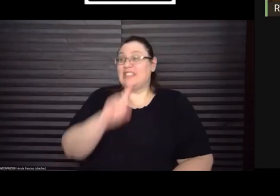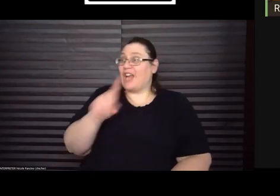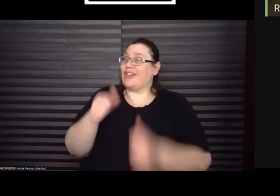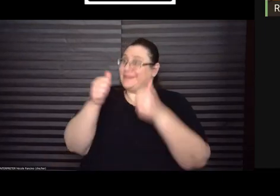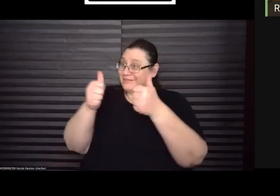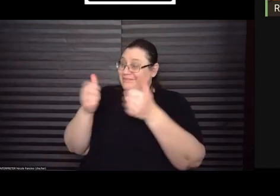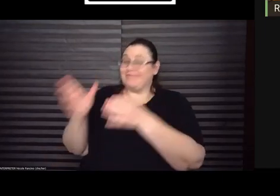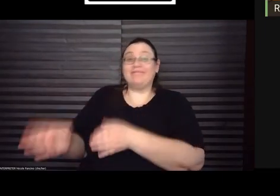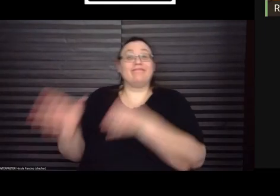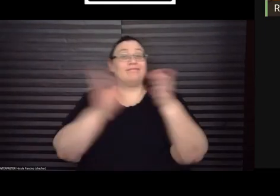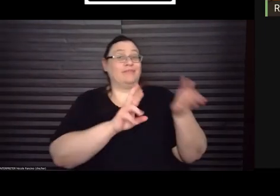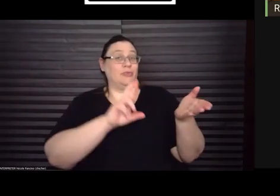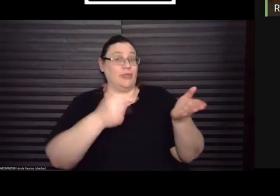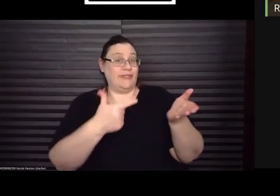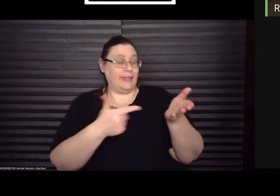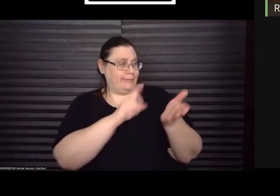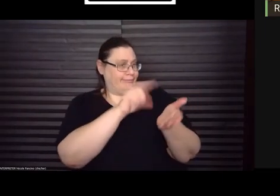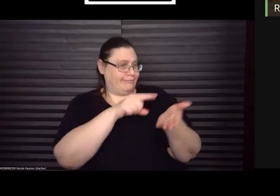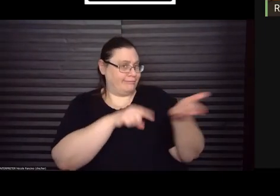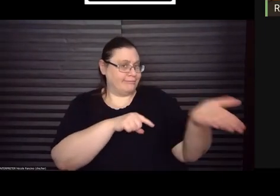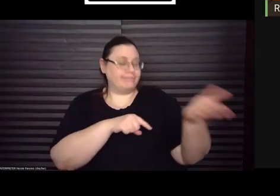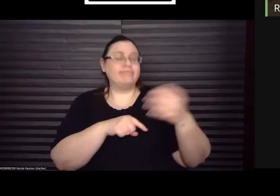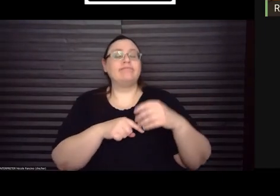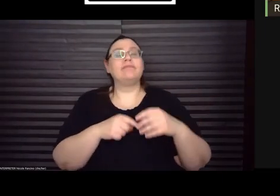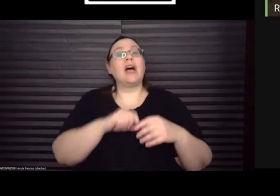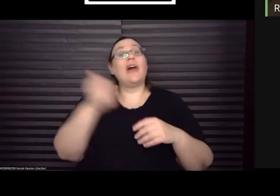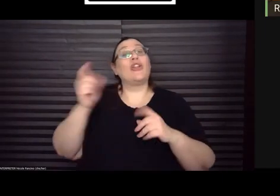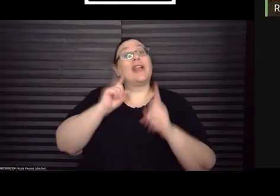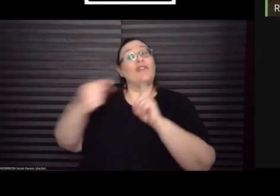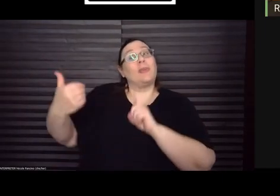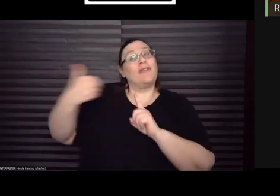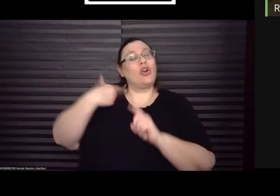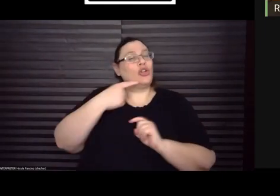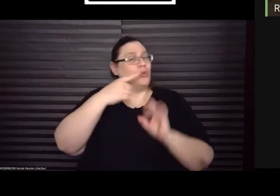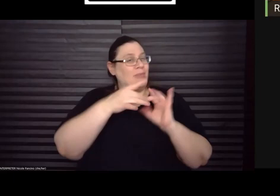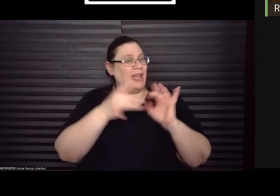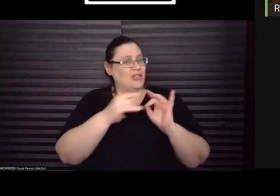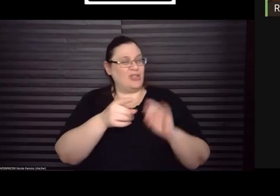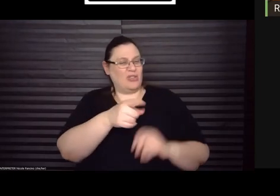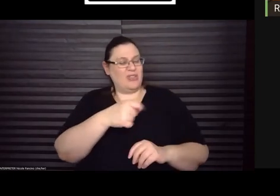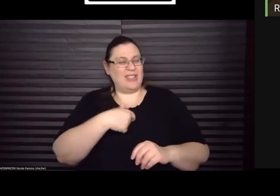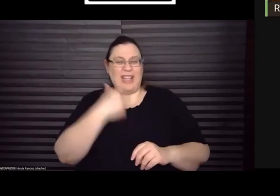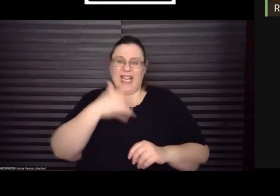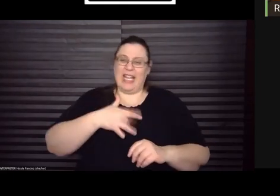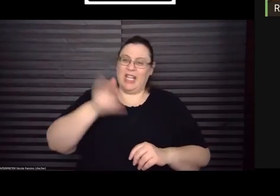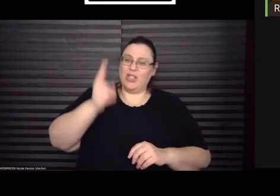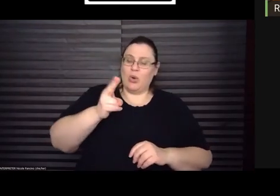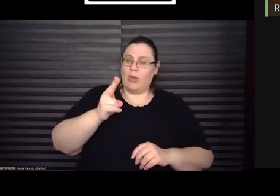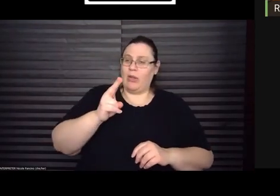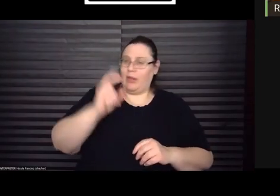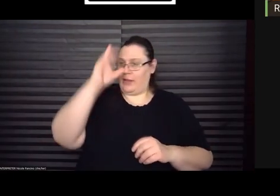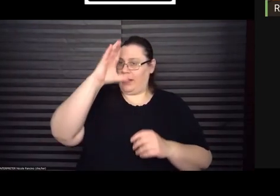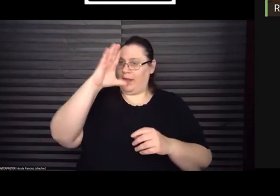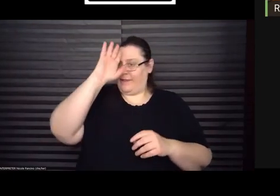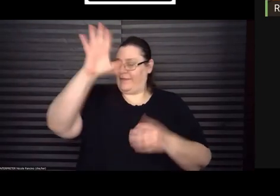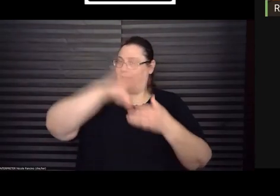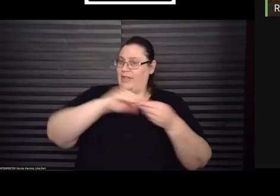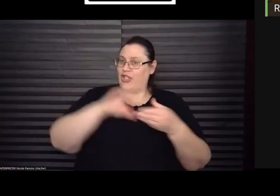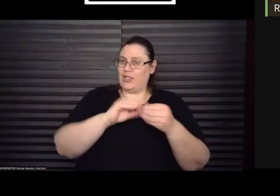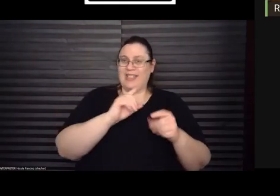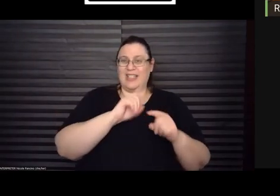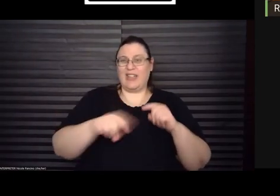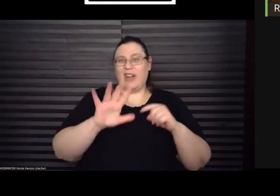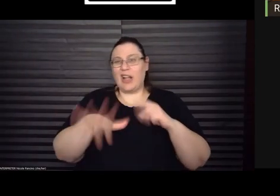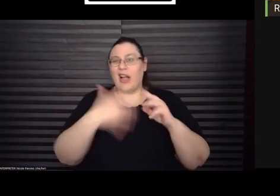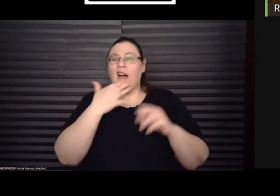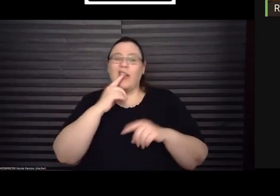Rivka, moving back to you here, you had mentioned in another interview that you feel like historical fiction is just a different color